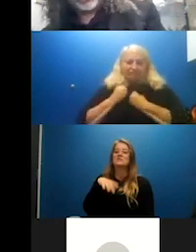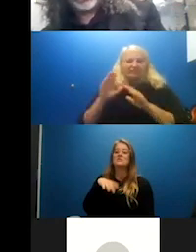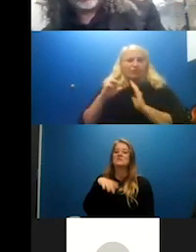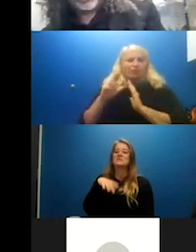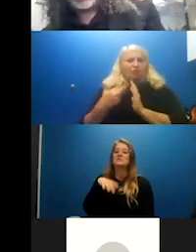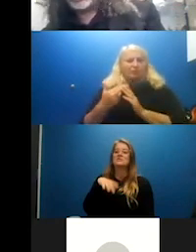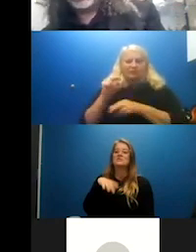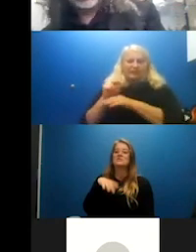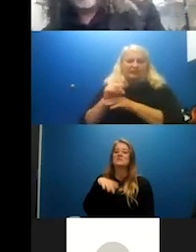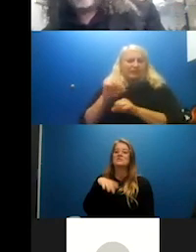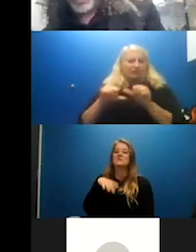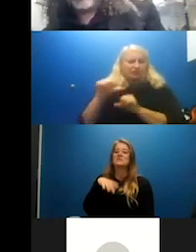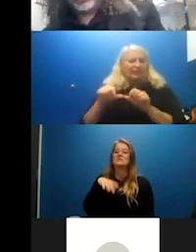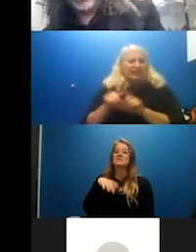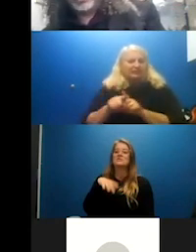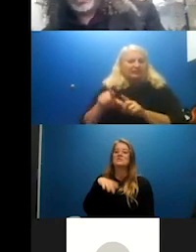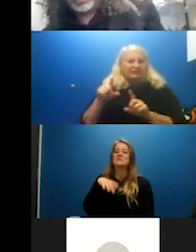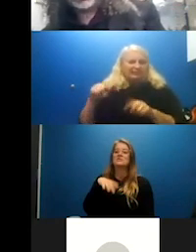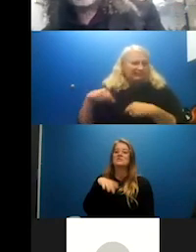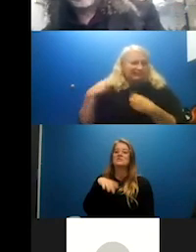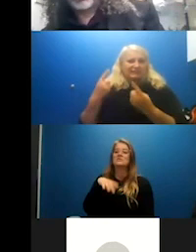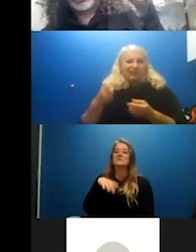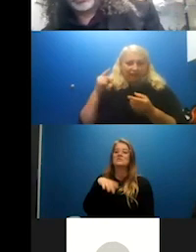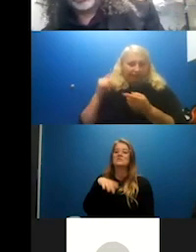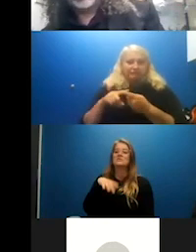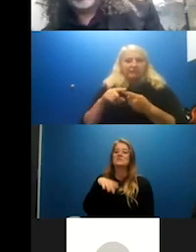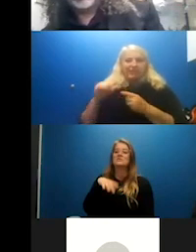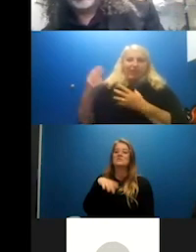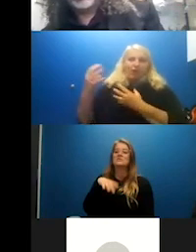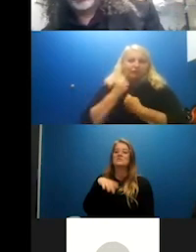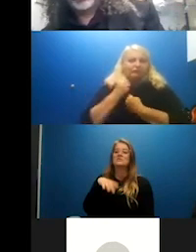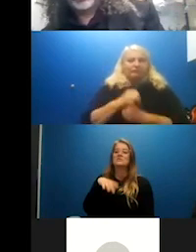of one another as it did forever until colonization?